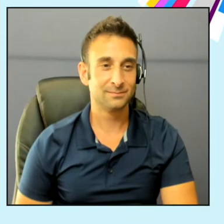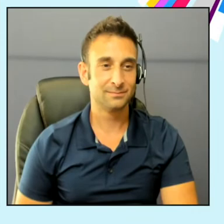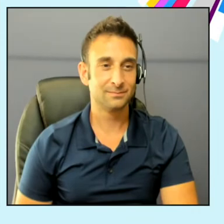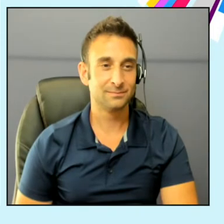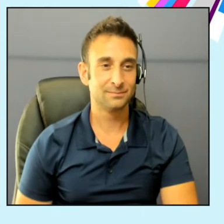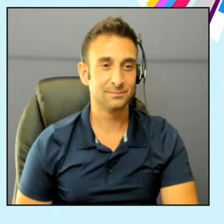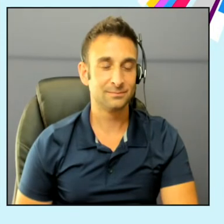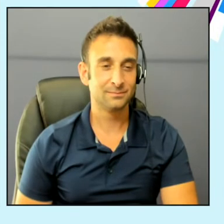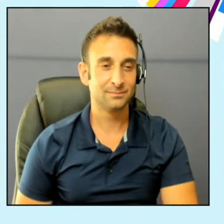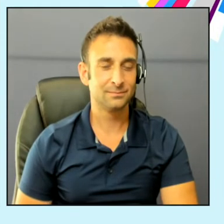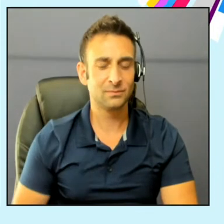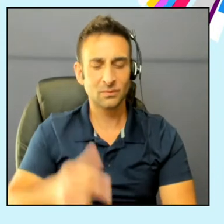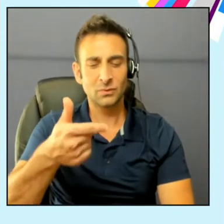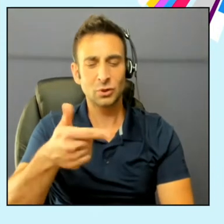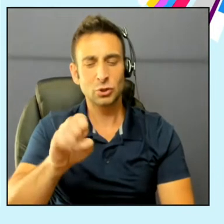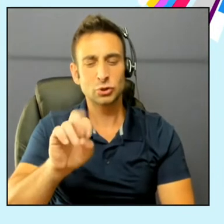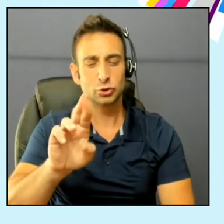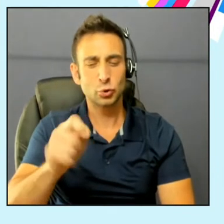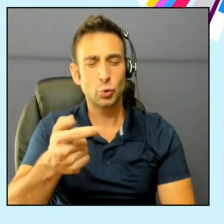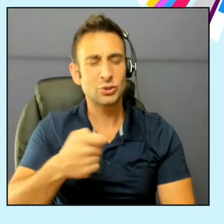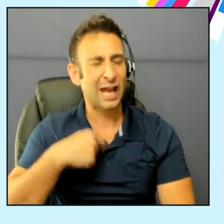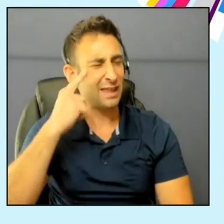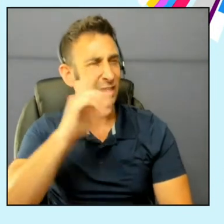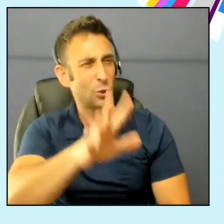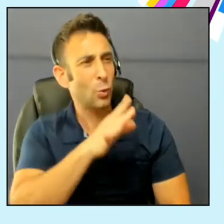George, I think you're breaking up a little bit.